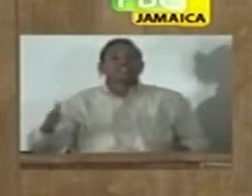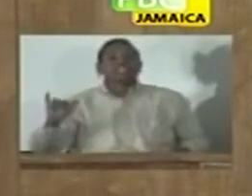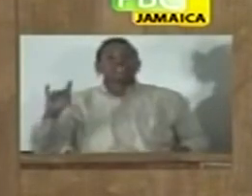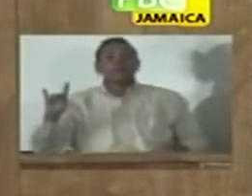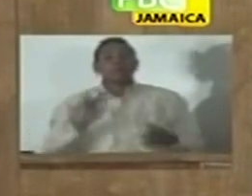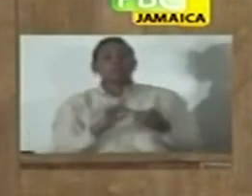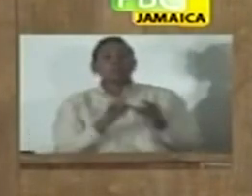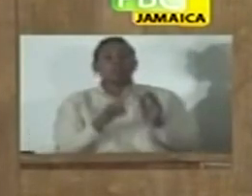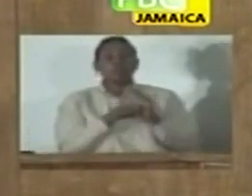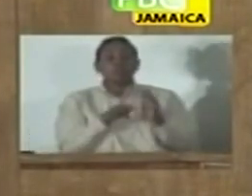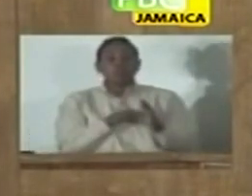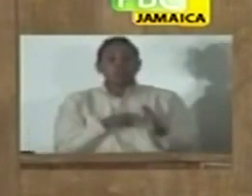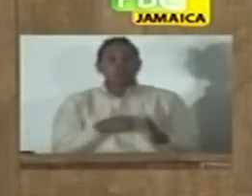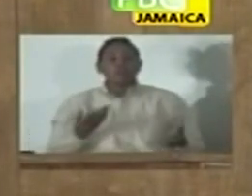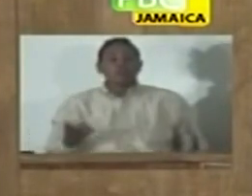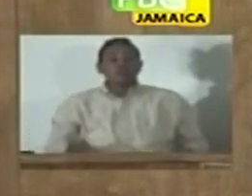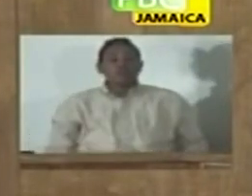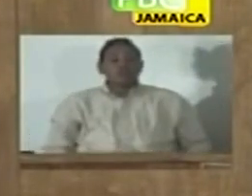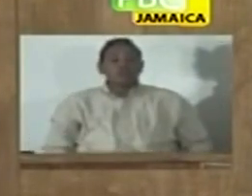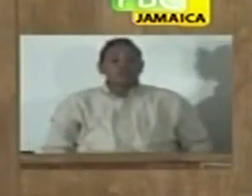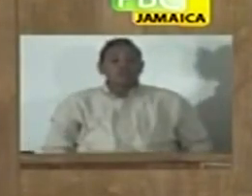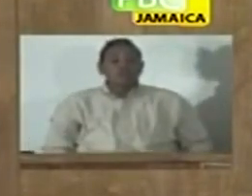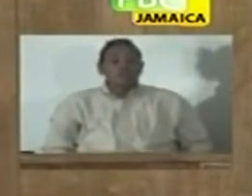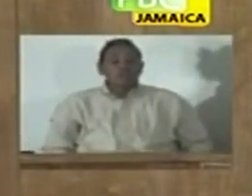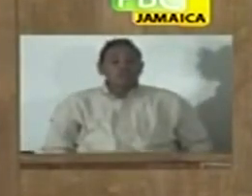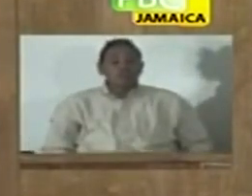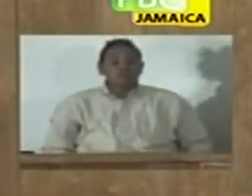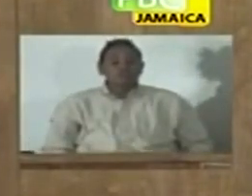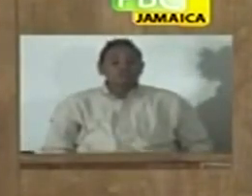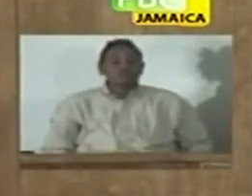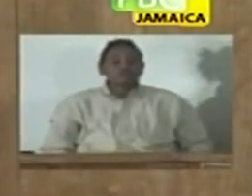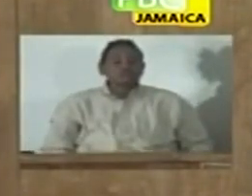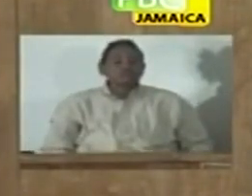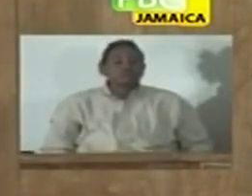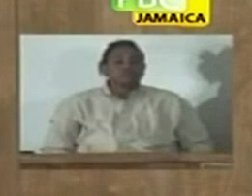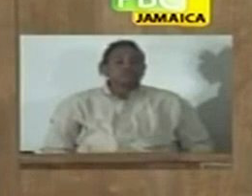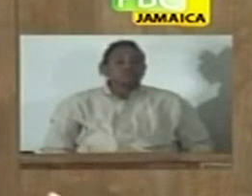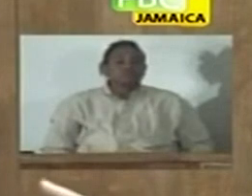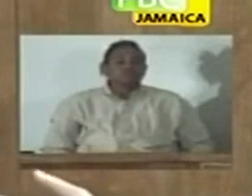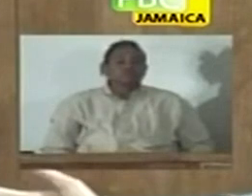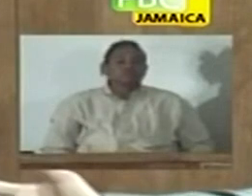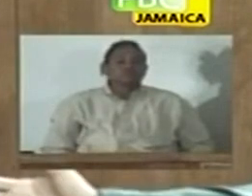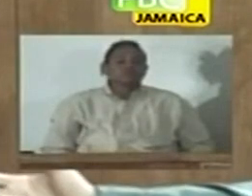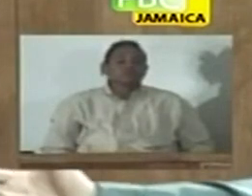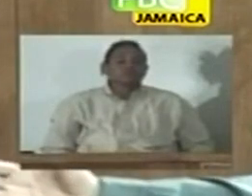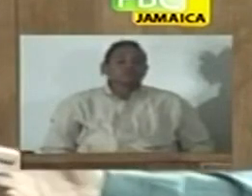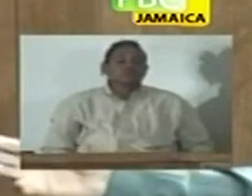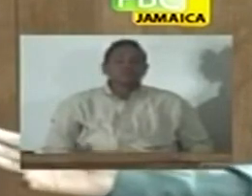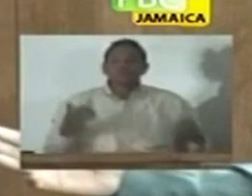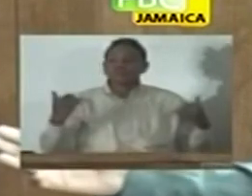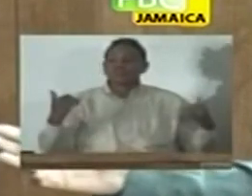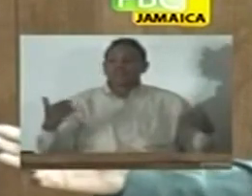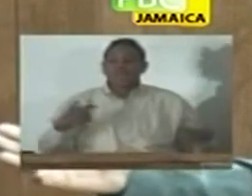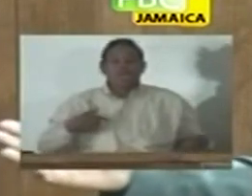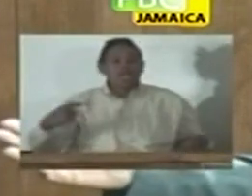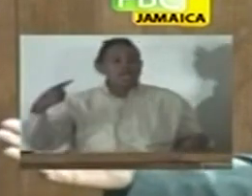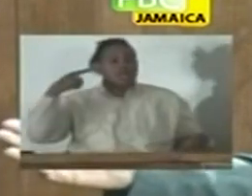being bold in opening up relationship with Cuba. Today, I hear this government